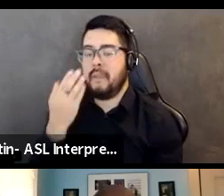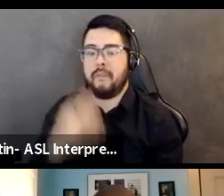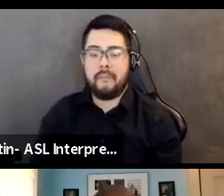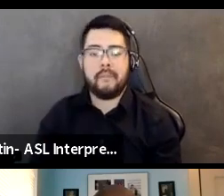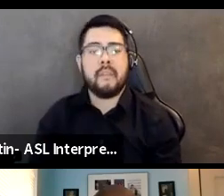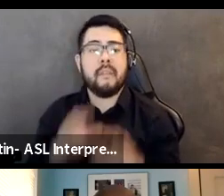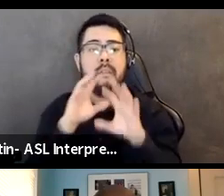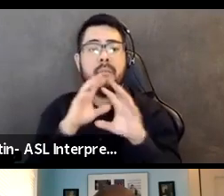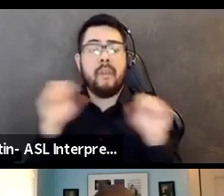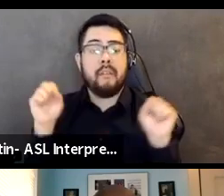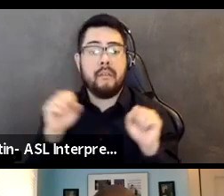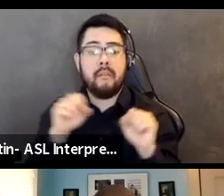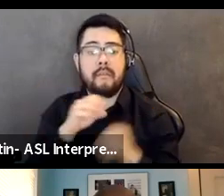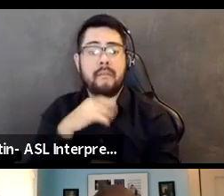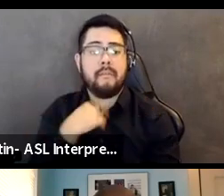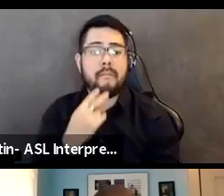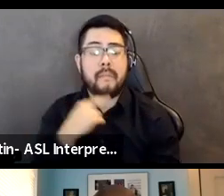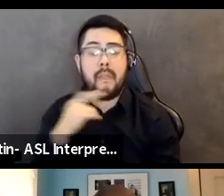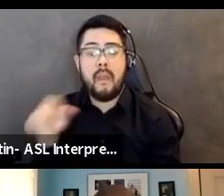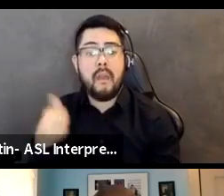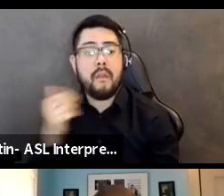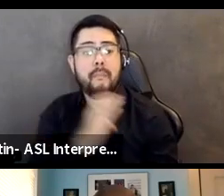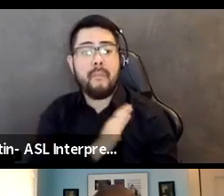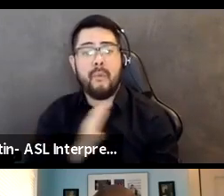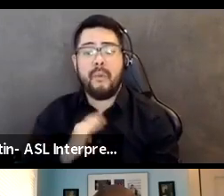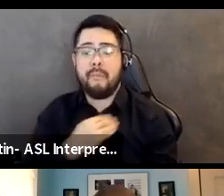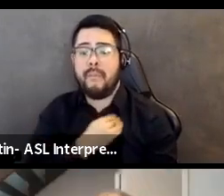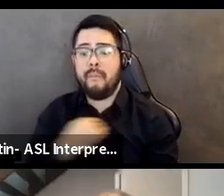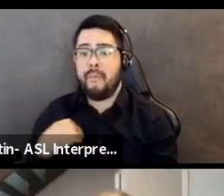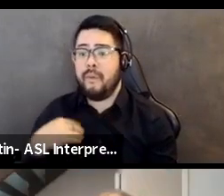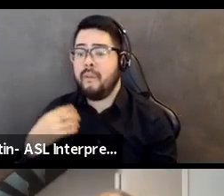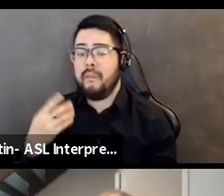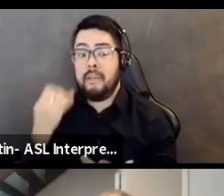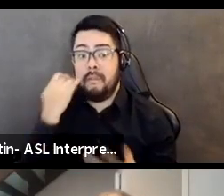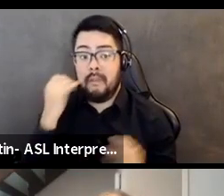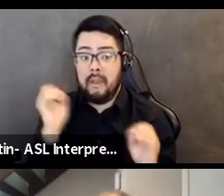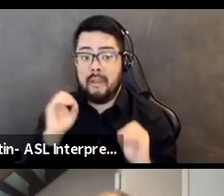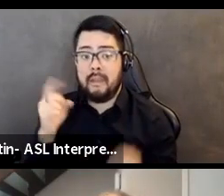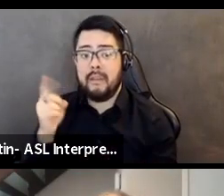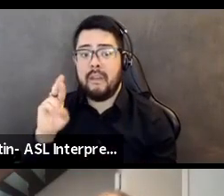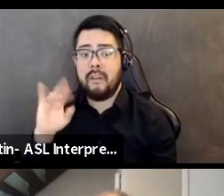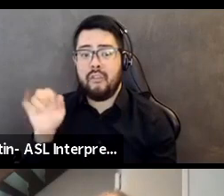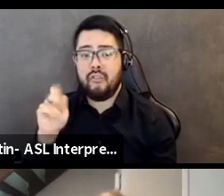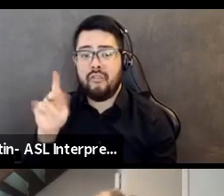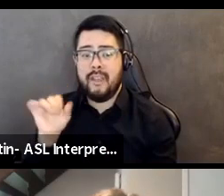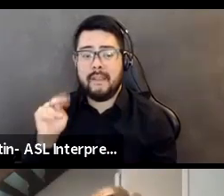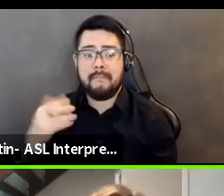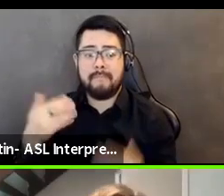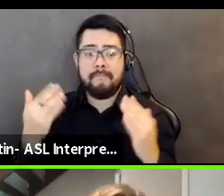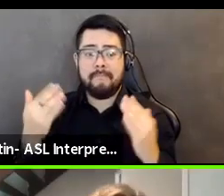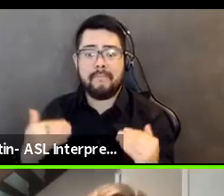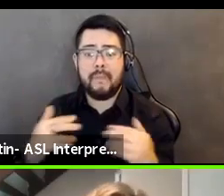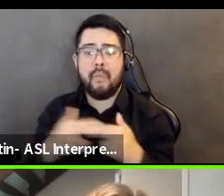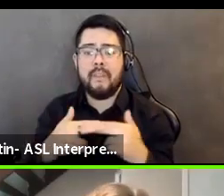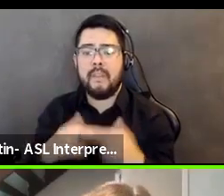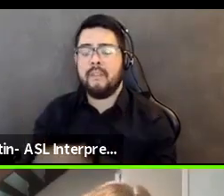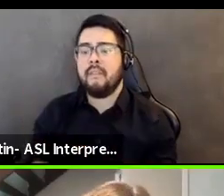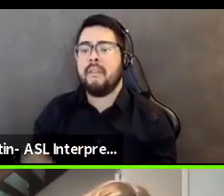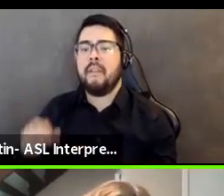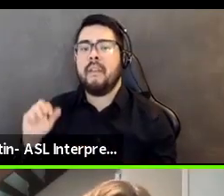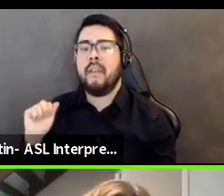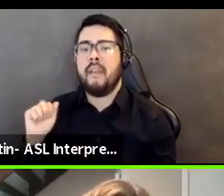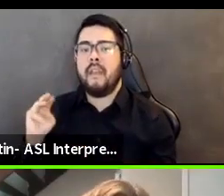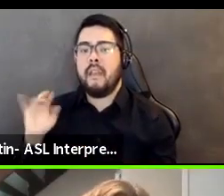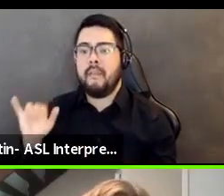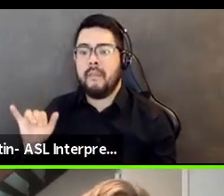thank you and any other board member not dr jackson we can move to the next presentation my questions and concerns have all